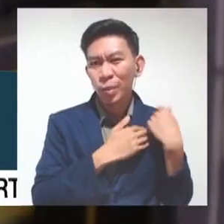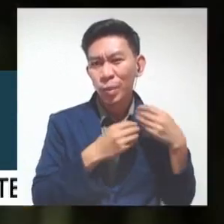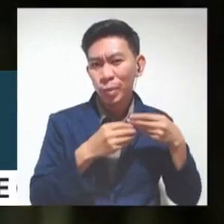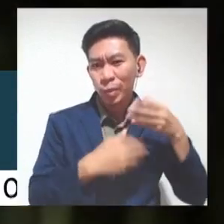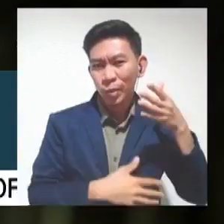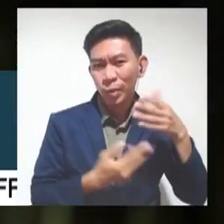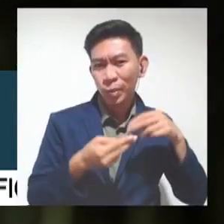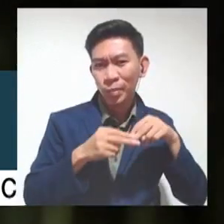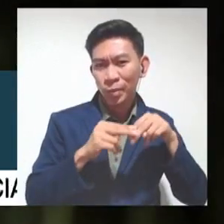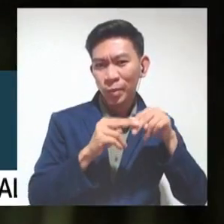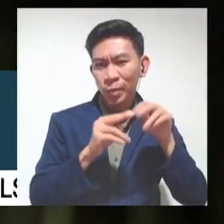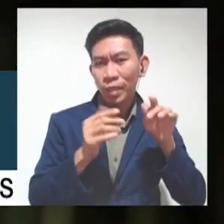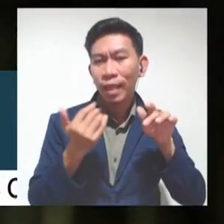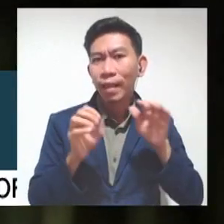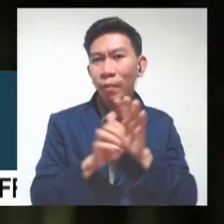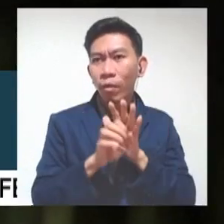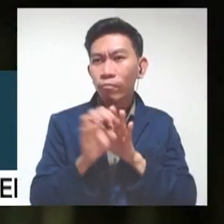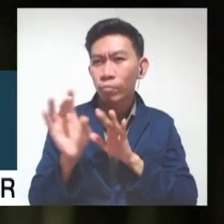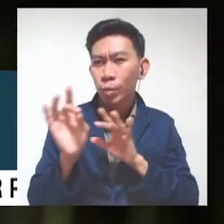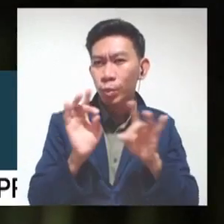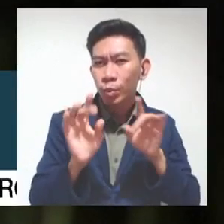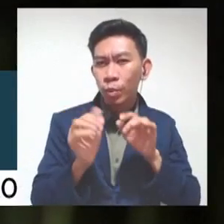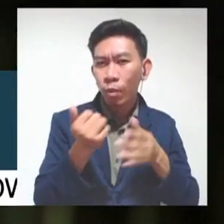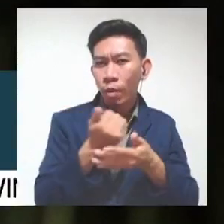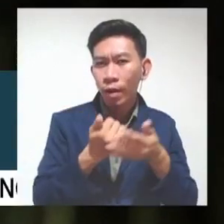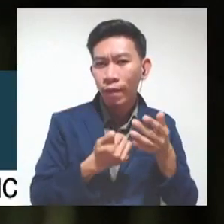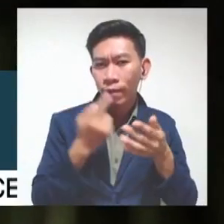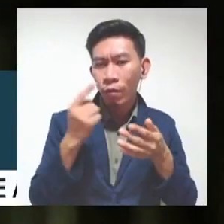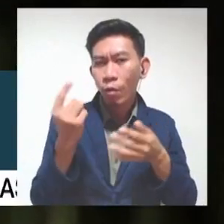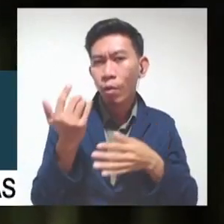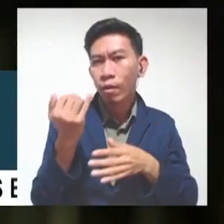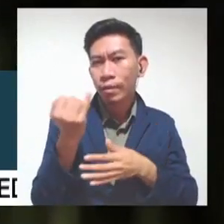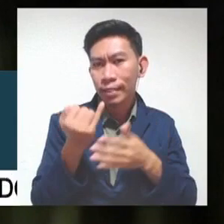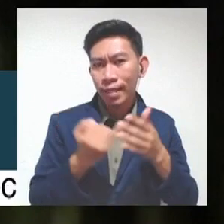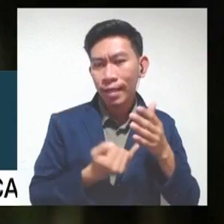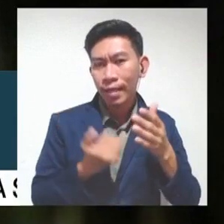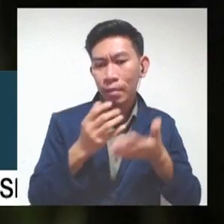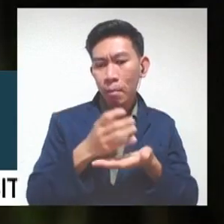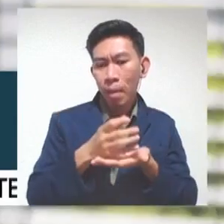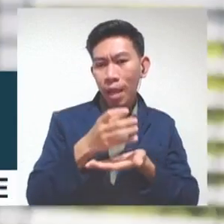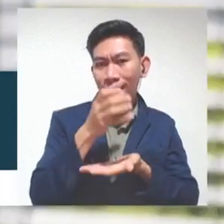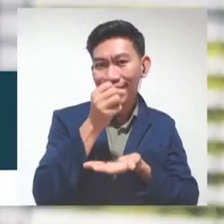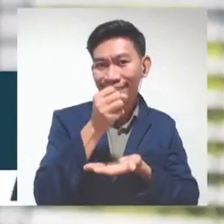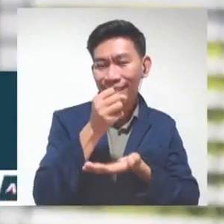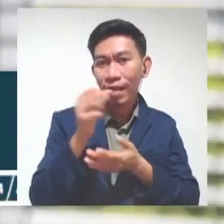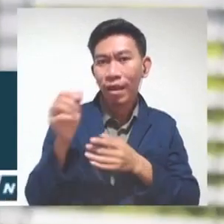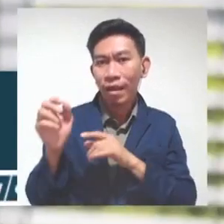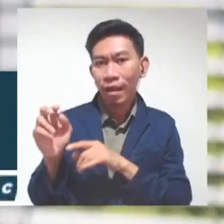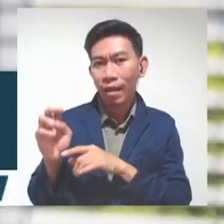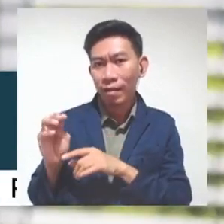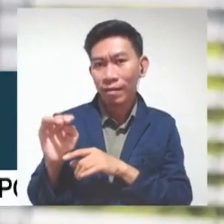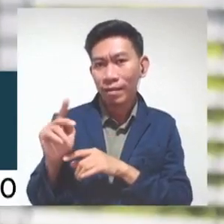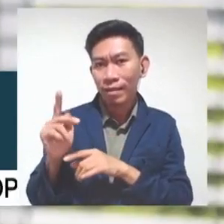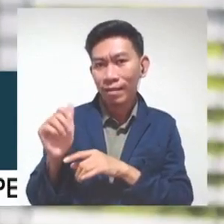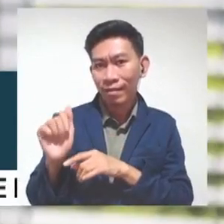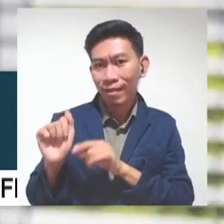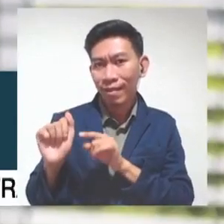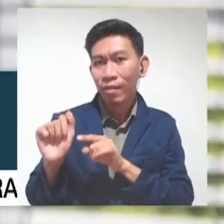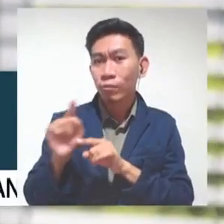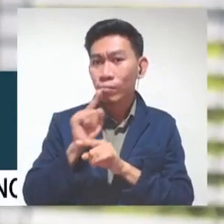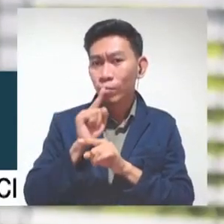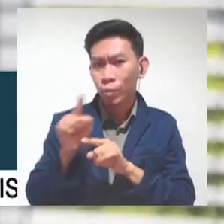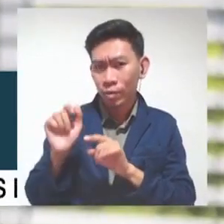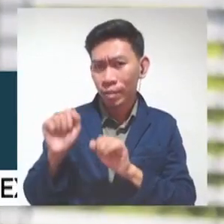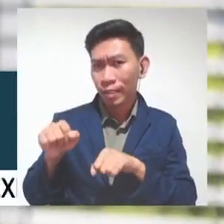bottles. Mika says she brings something to the job no human can. My decision-making process relies